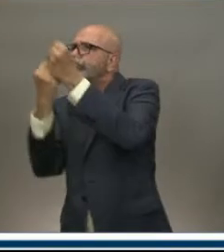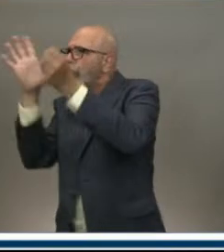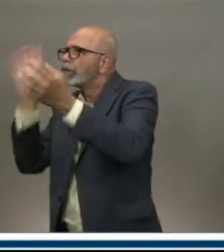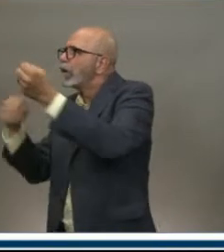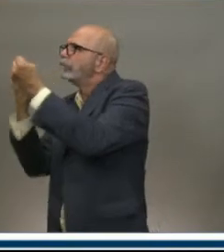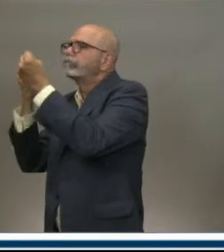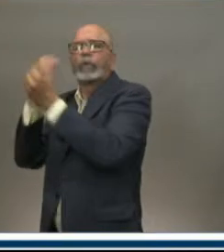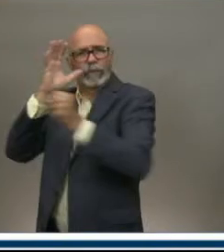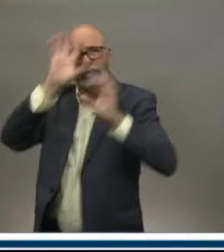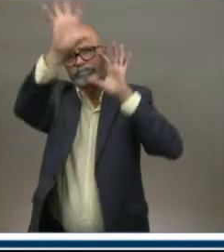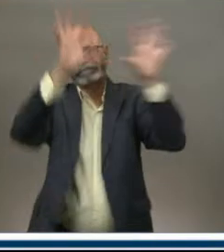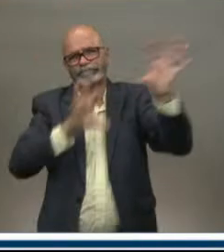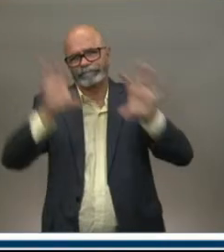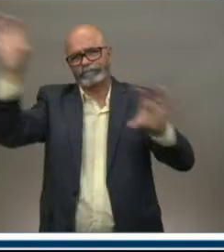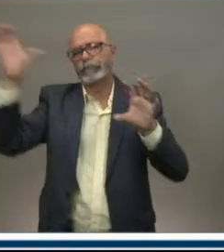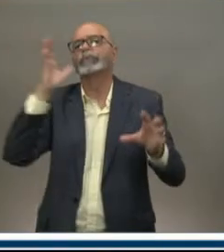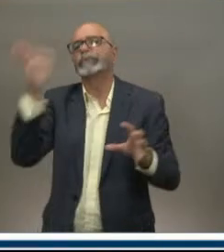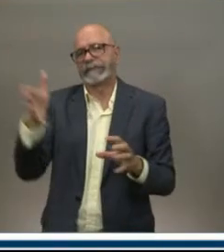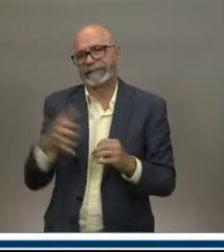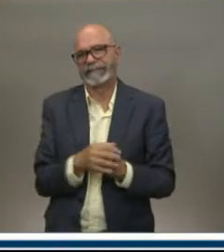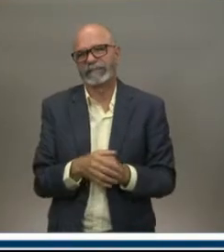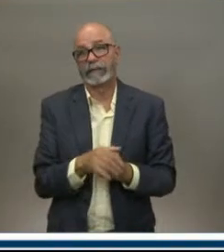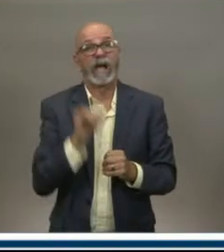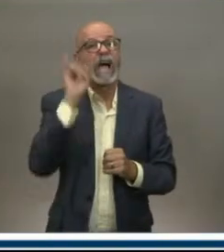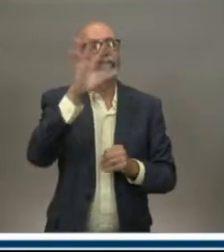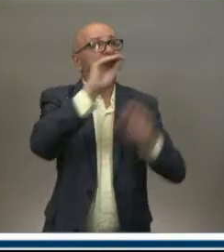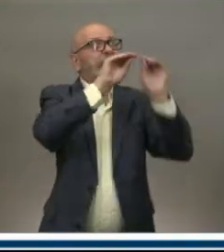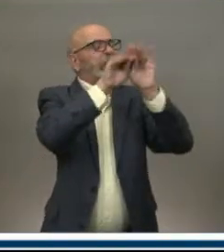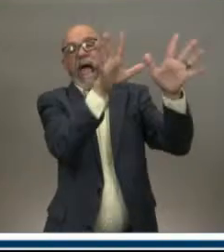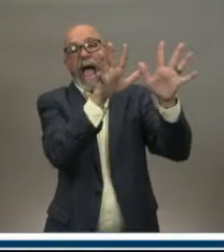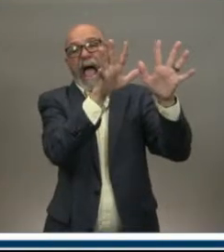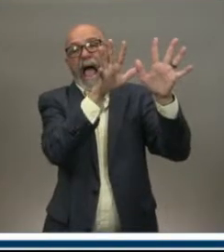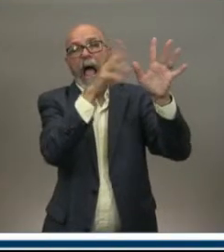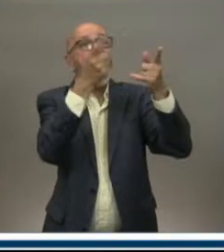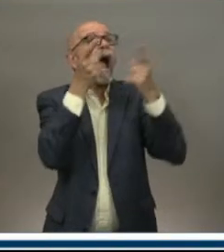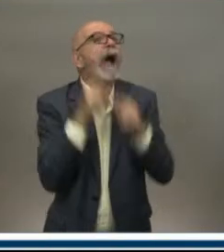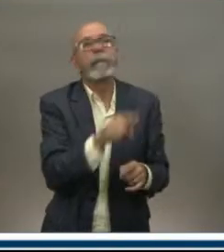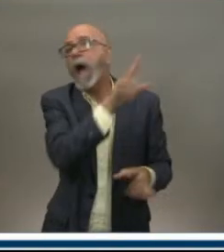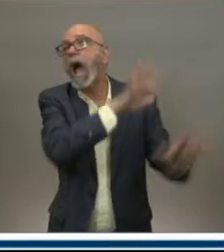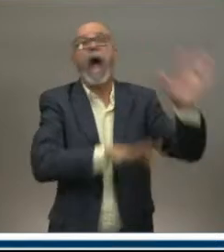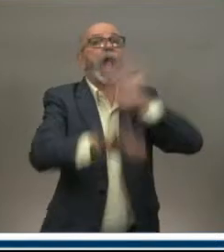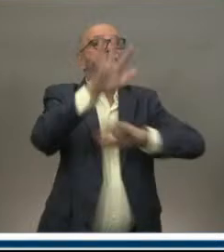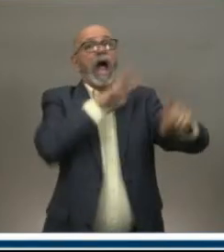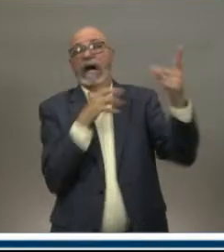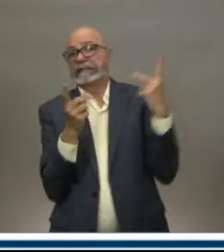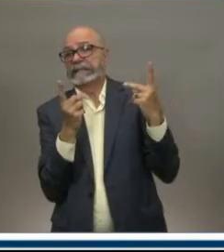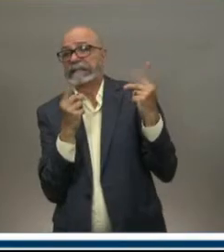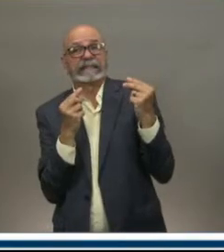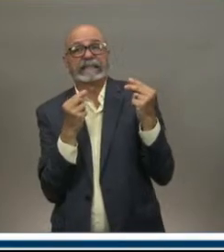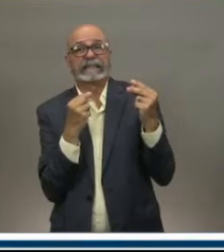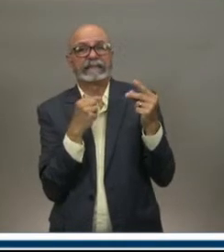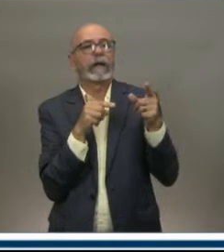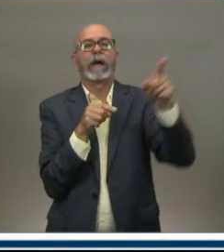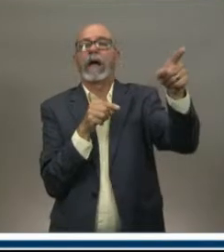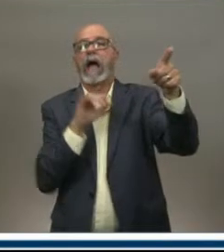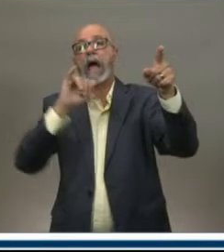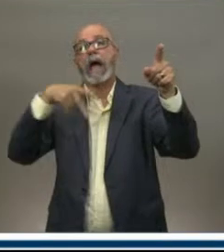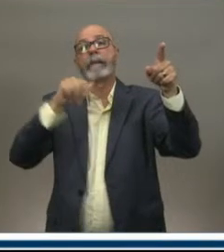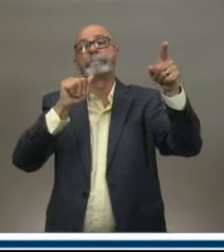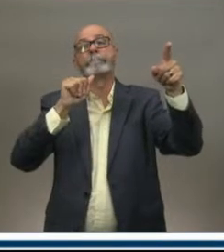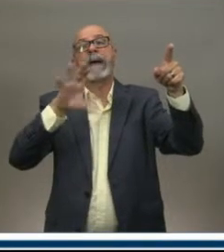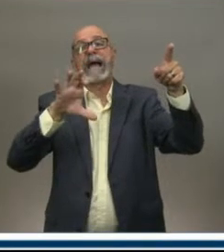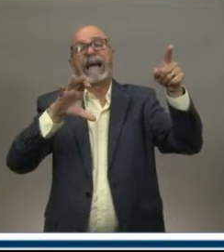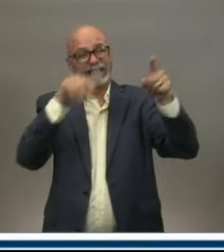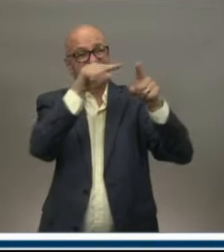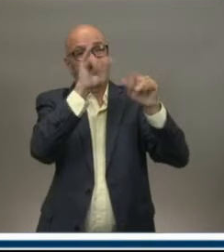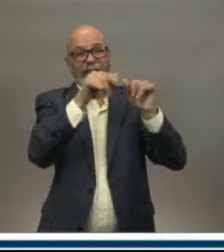there's an incident or an outbreak and a facility's IPAC designate thinks they need to reach out for help,